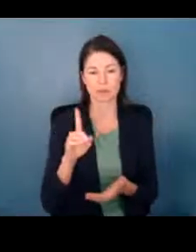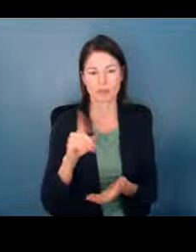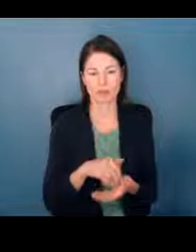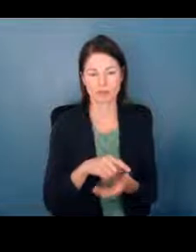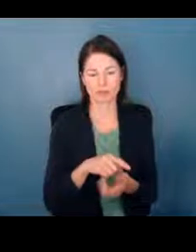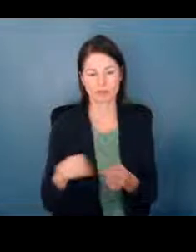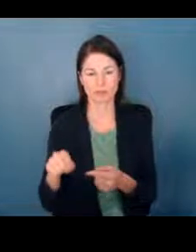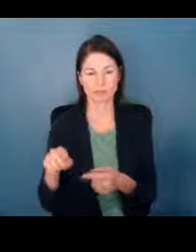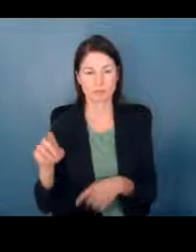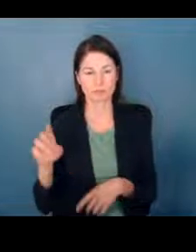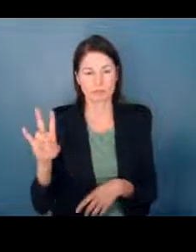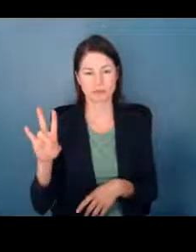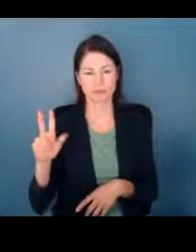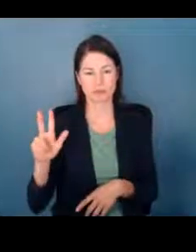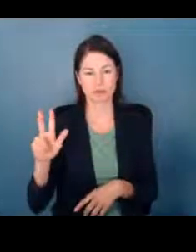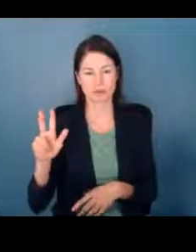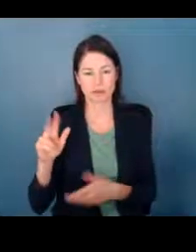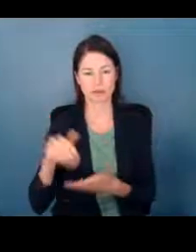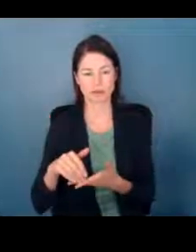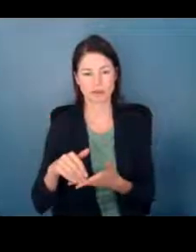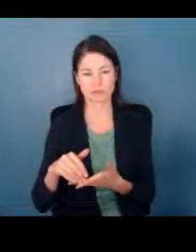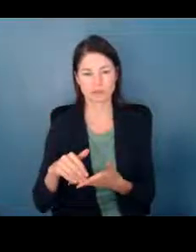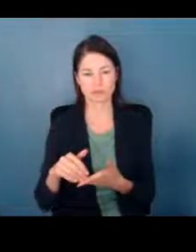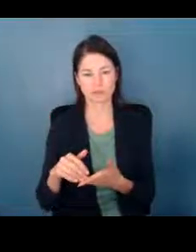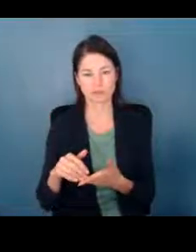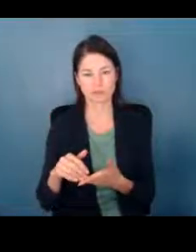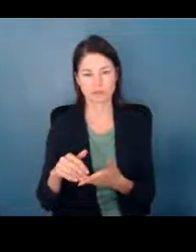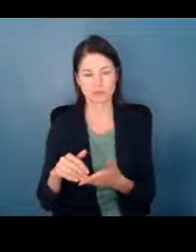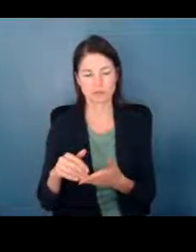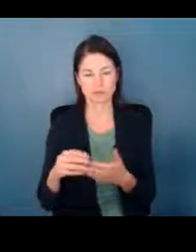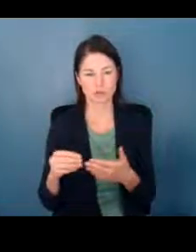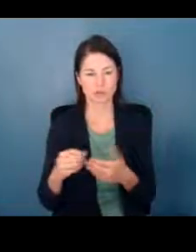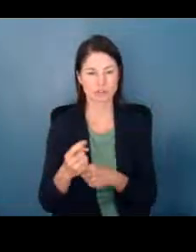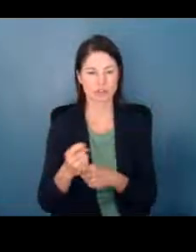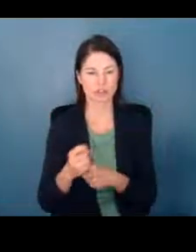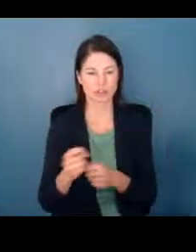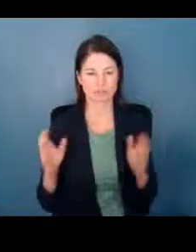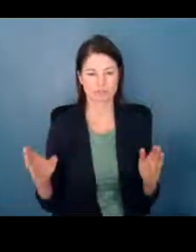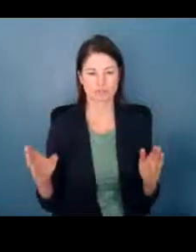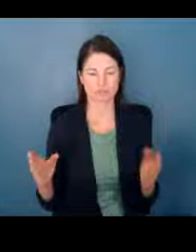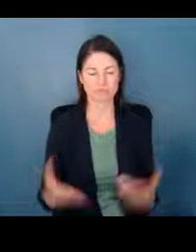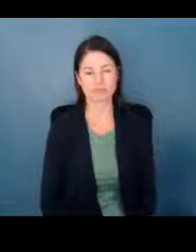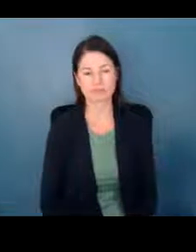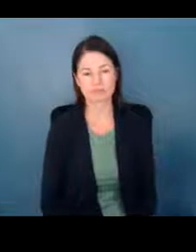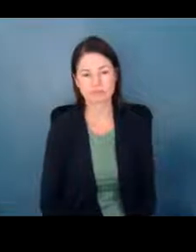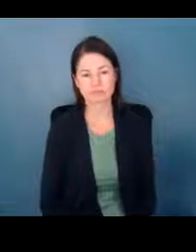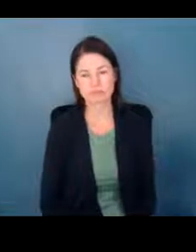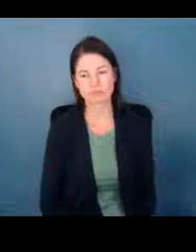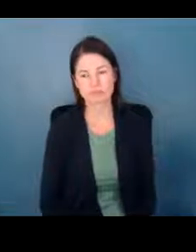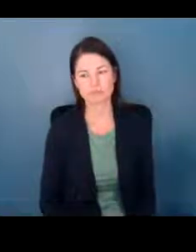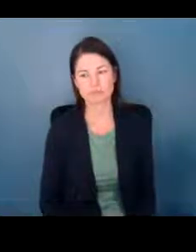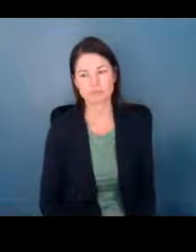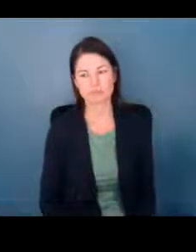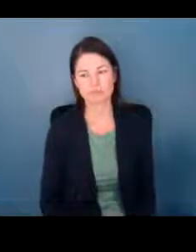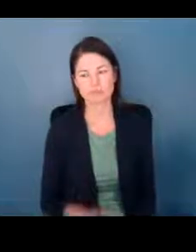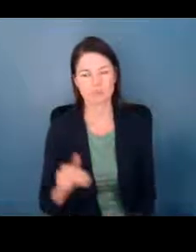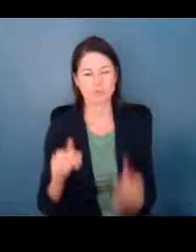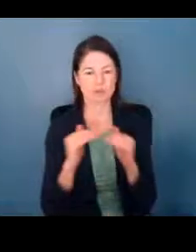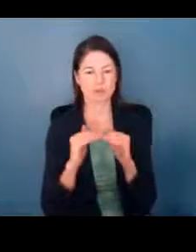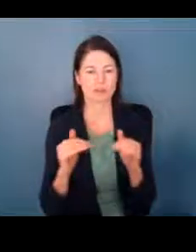year, to people who make about $73,000 a year. So those are the income levels that we're